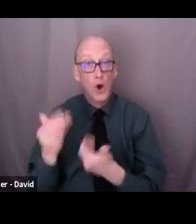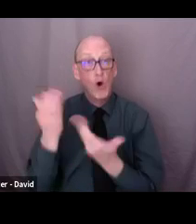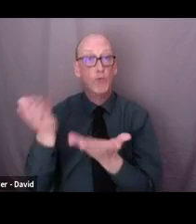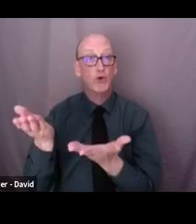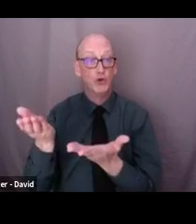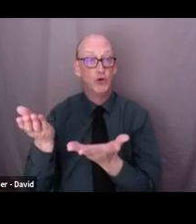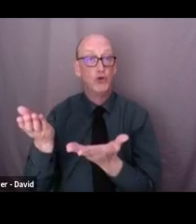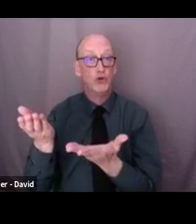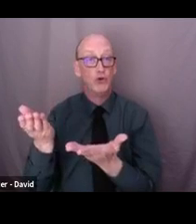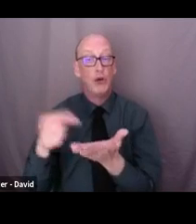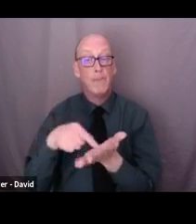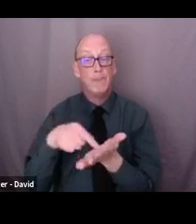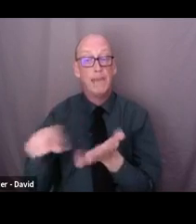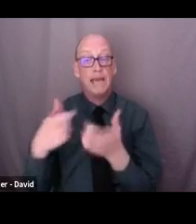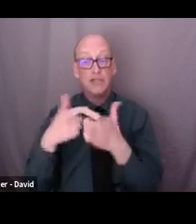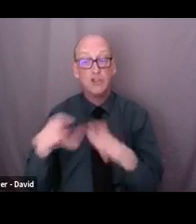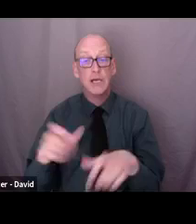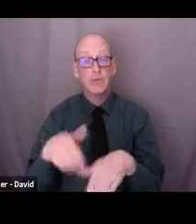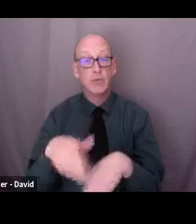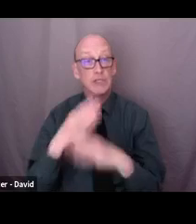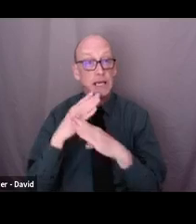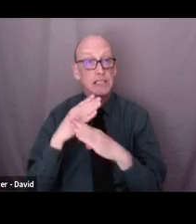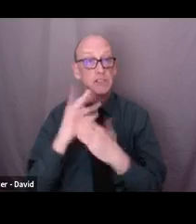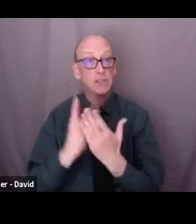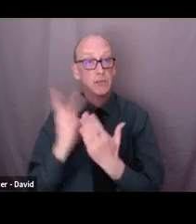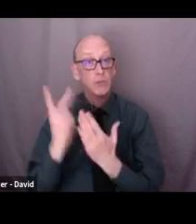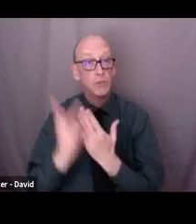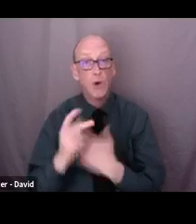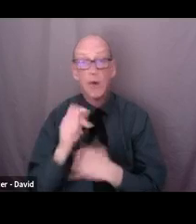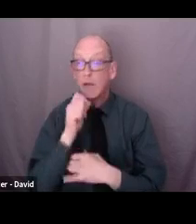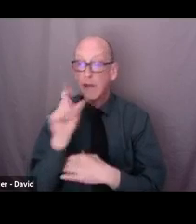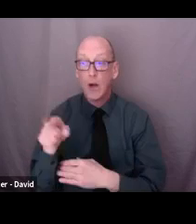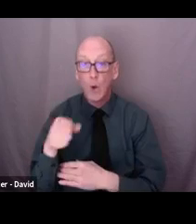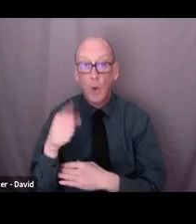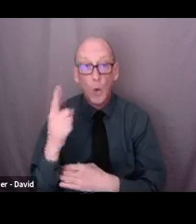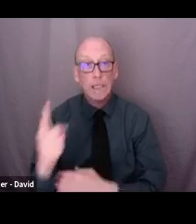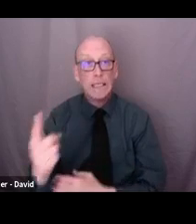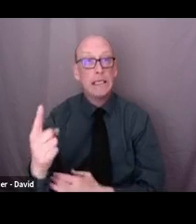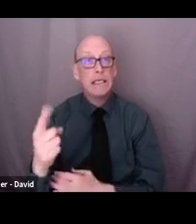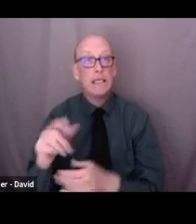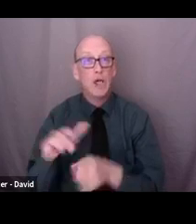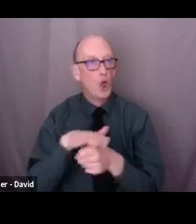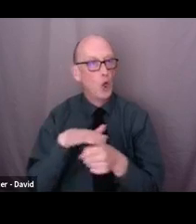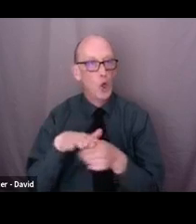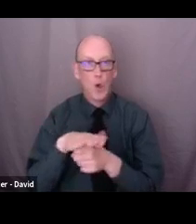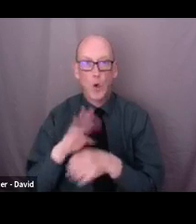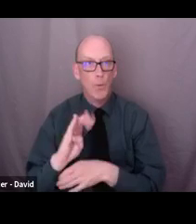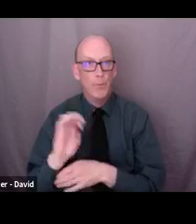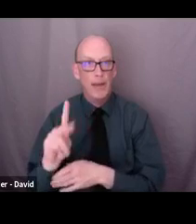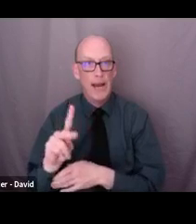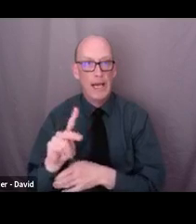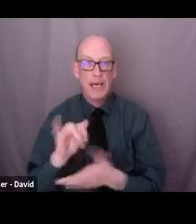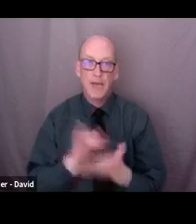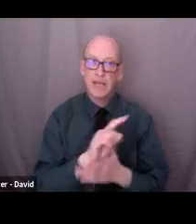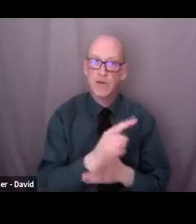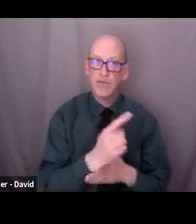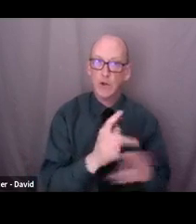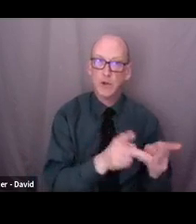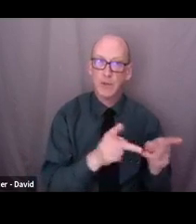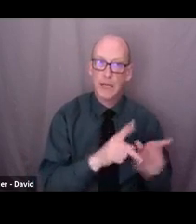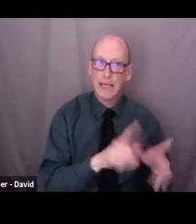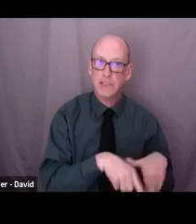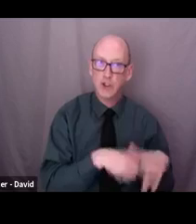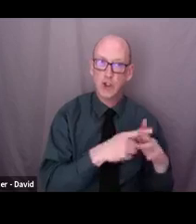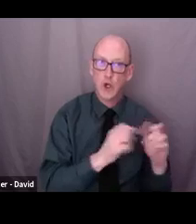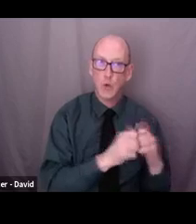the Paycheck Protection Program. So it's not just going to be local banks, which is always the first place to start, is with your